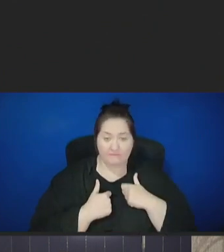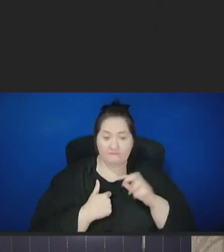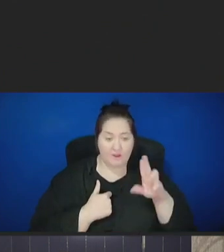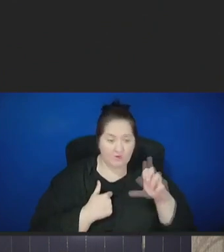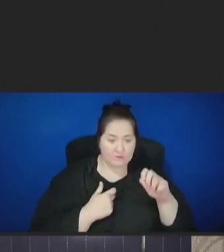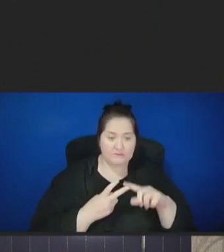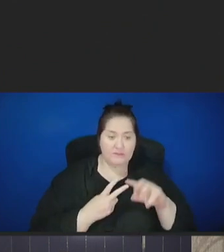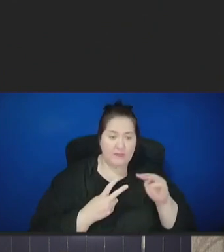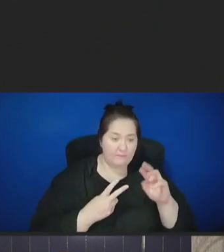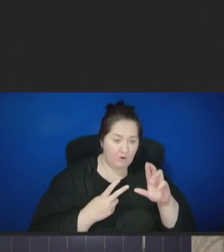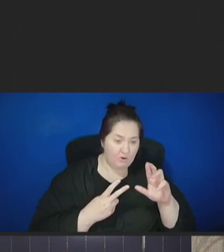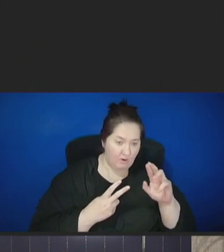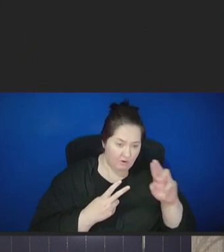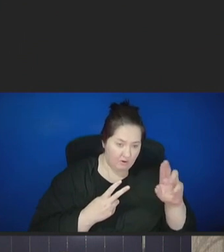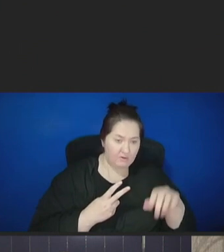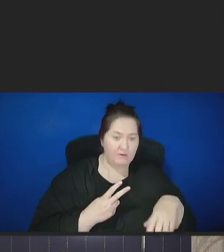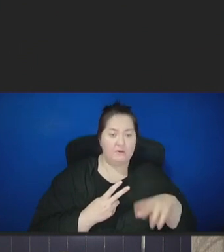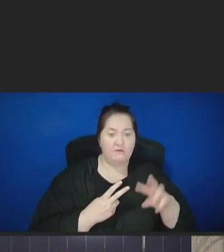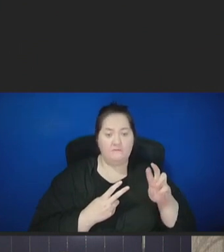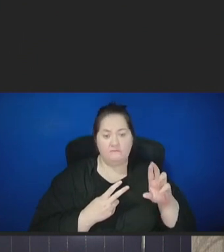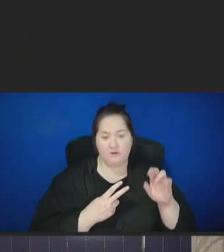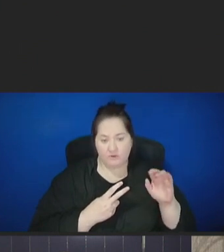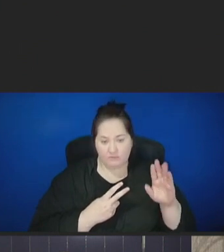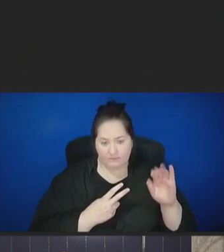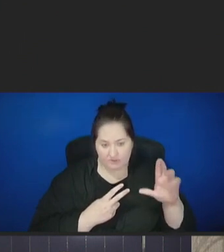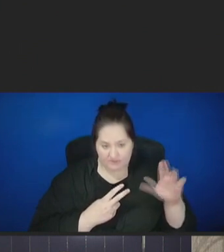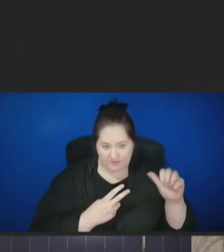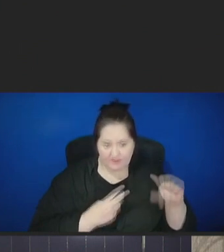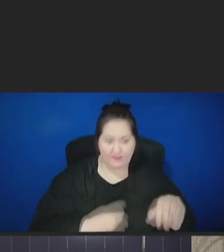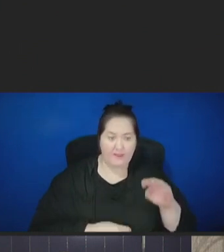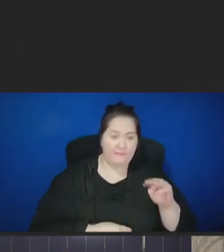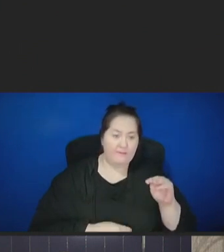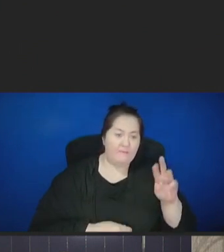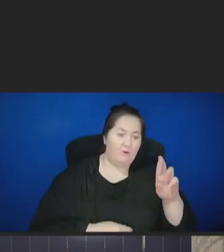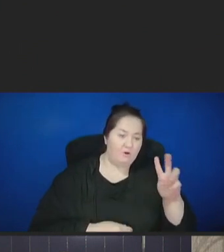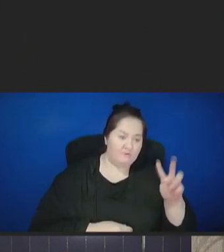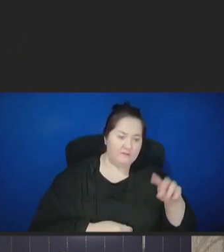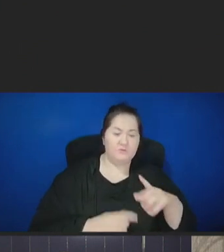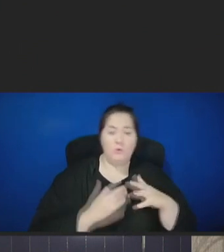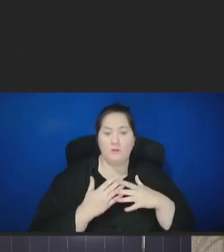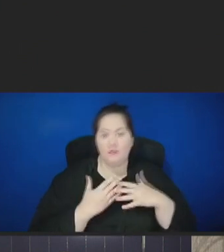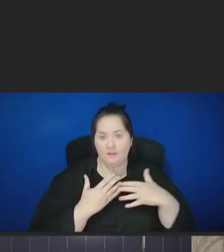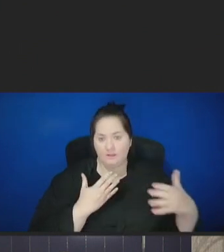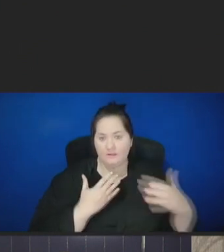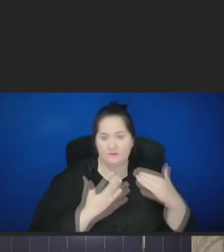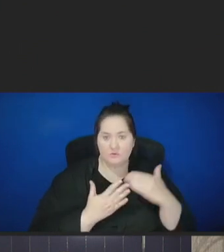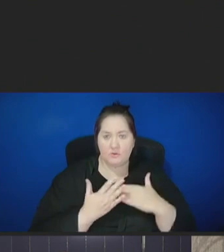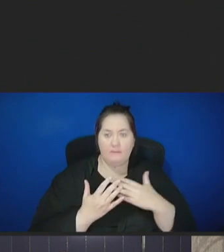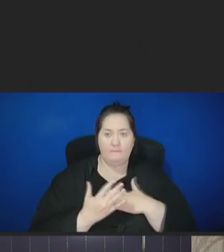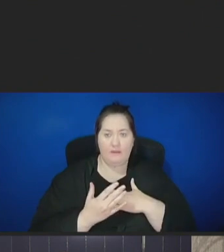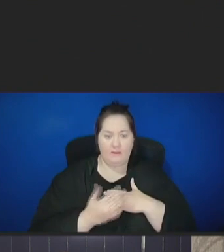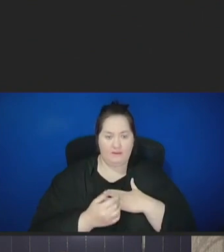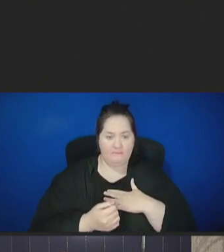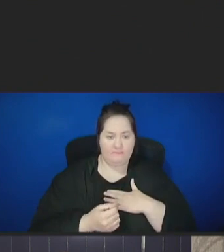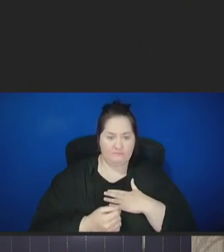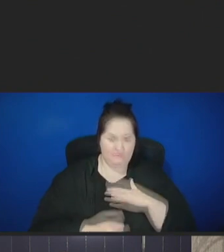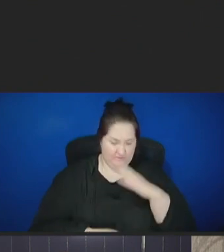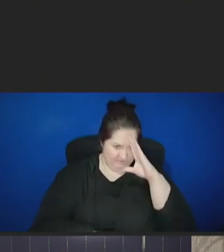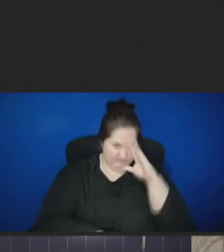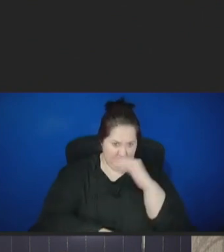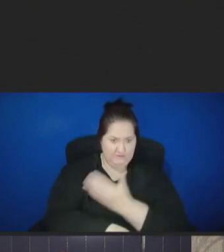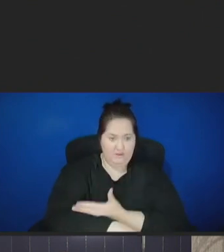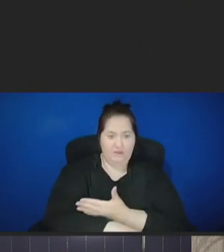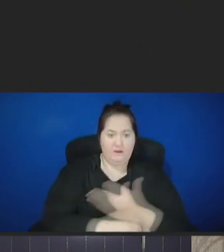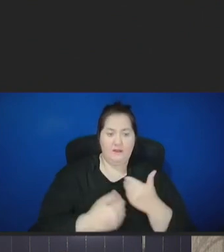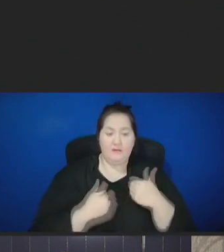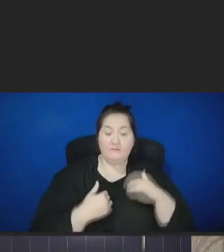MMR, varicella, MMRV. And it goes on. So how does my son that has, what